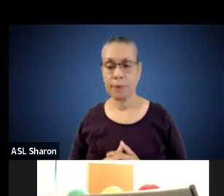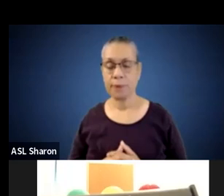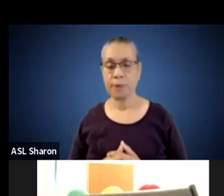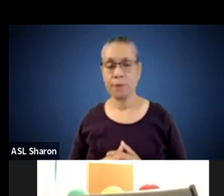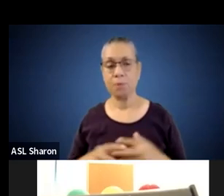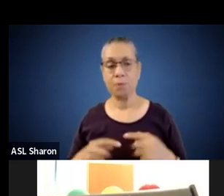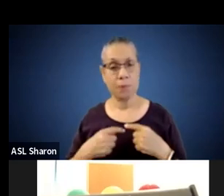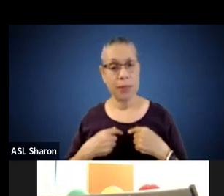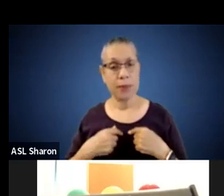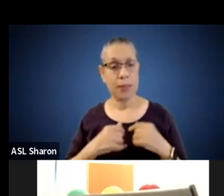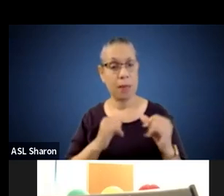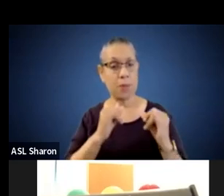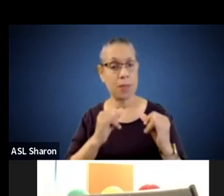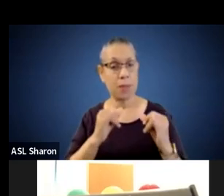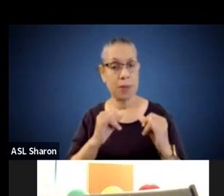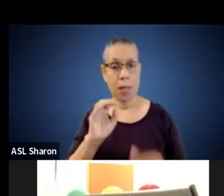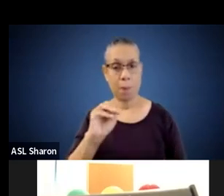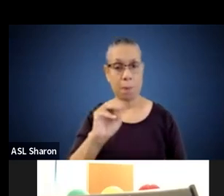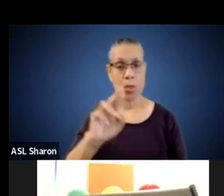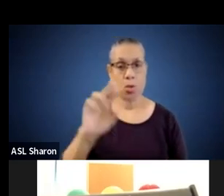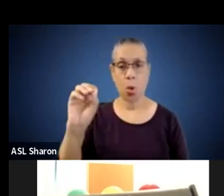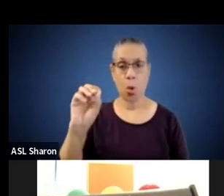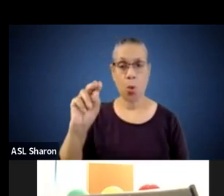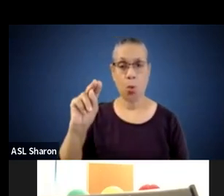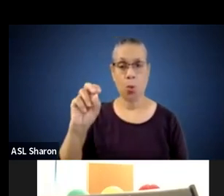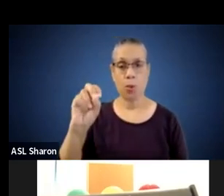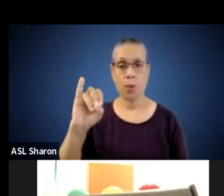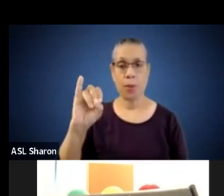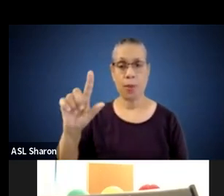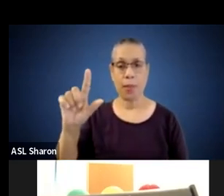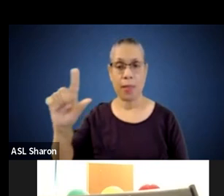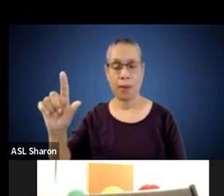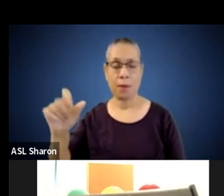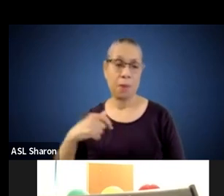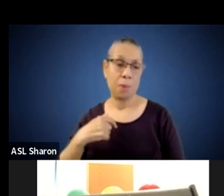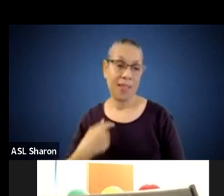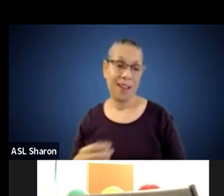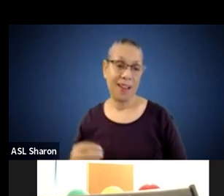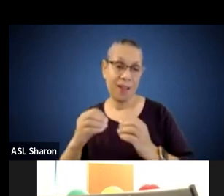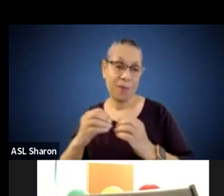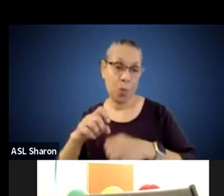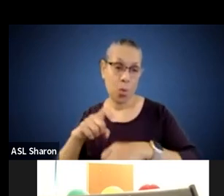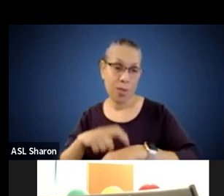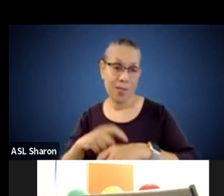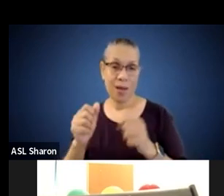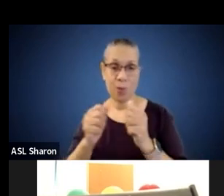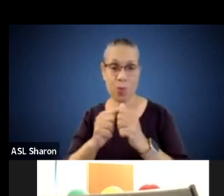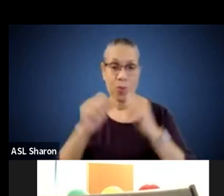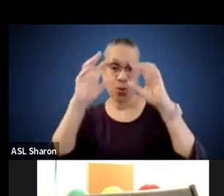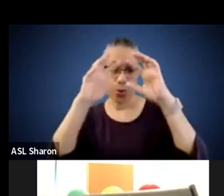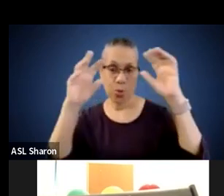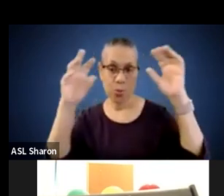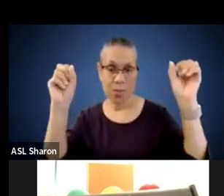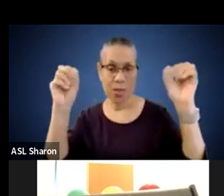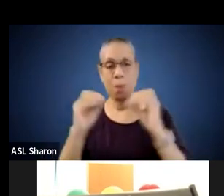similar to Mr O'Neill and maybe because I get a chance to spend a bit more time with the superintendents